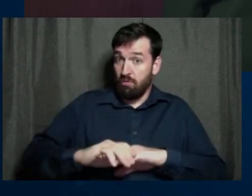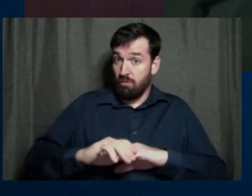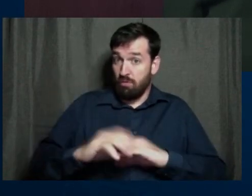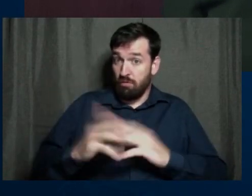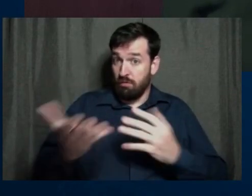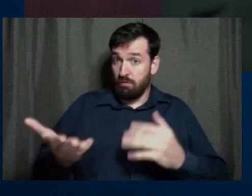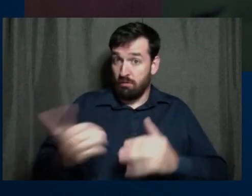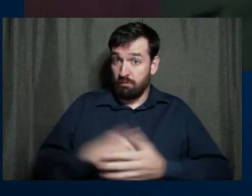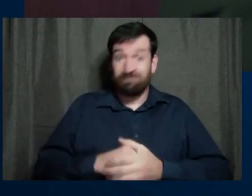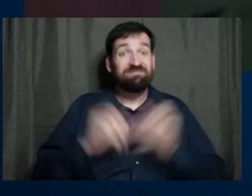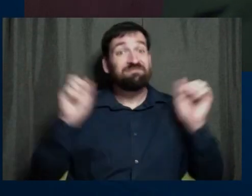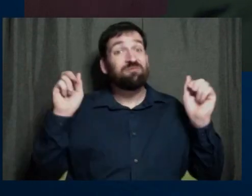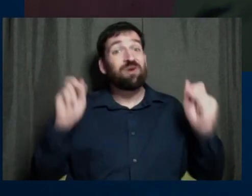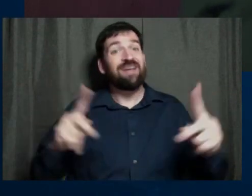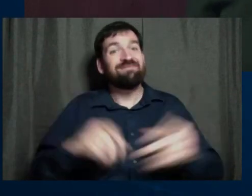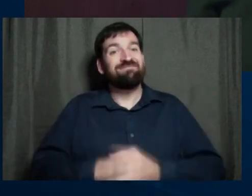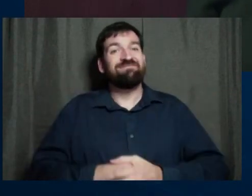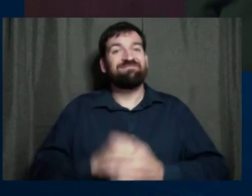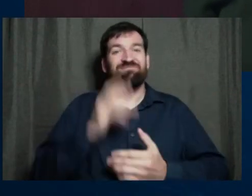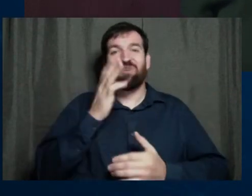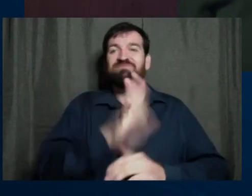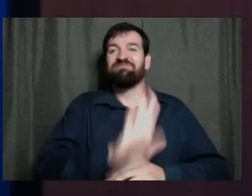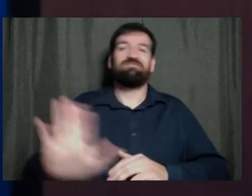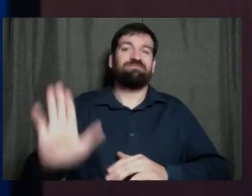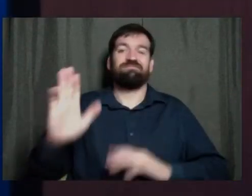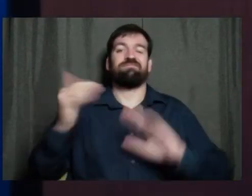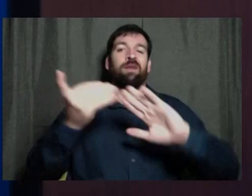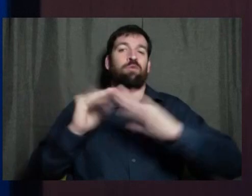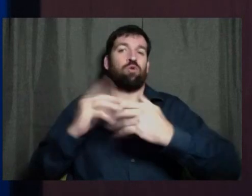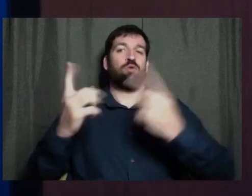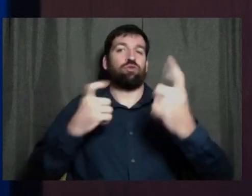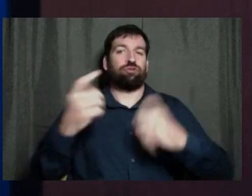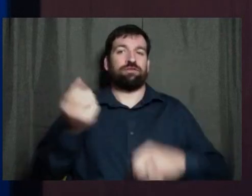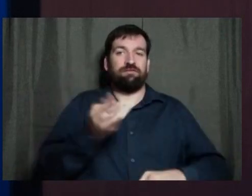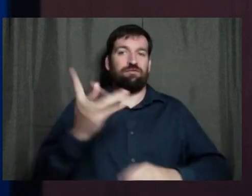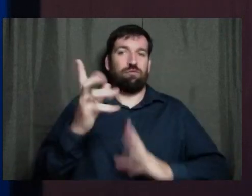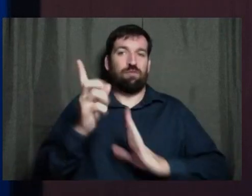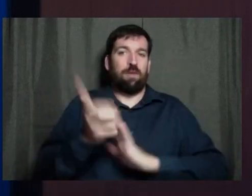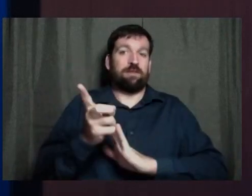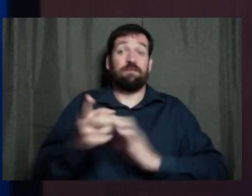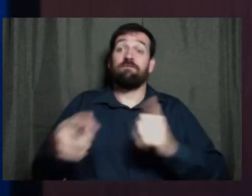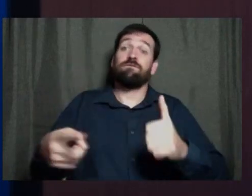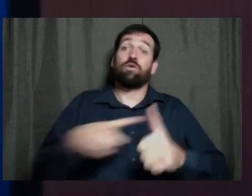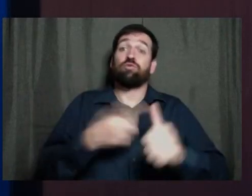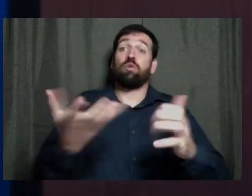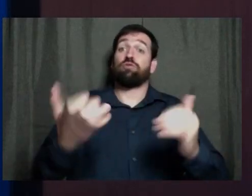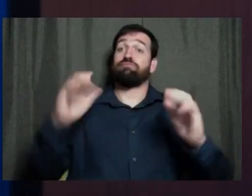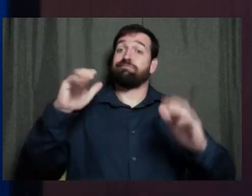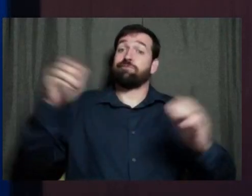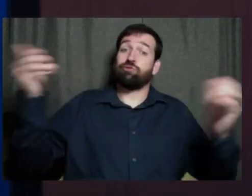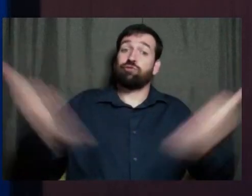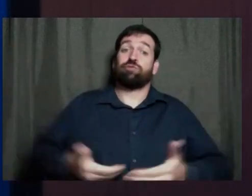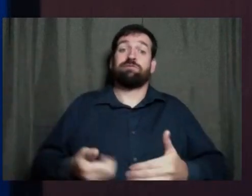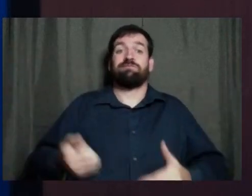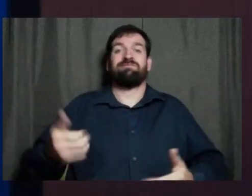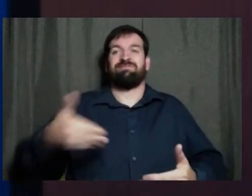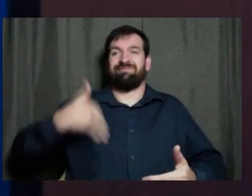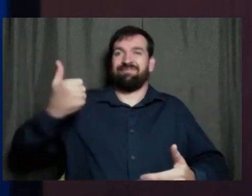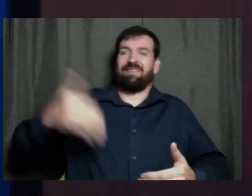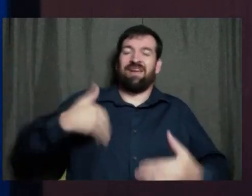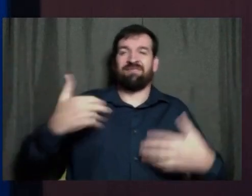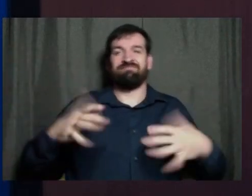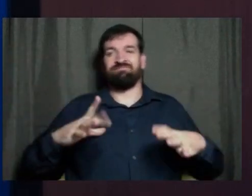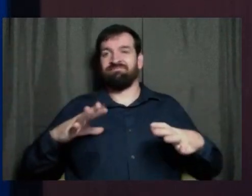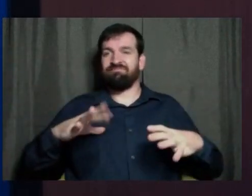Okay, so we are going to get to your community questions here in just a few moments. But first, we want to introduce you to a young, vibrant med student who,